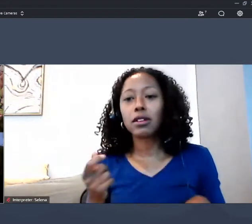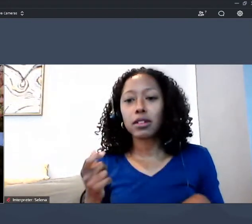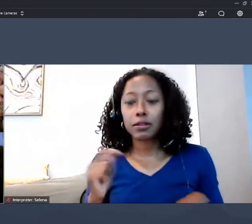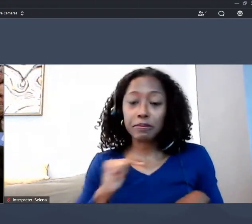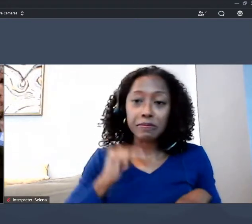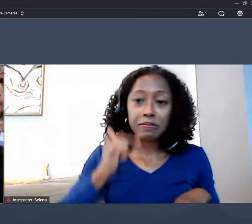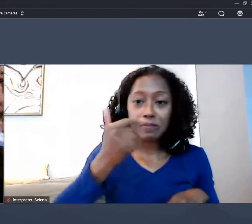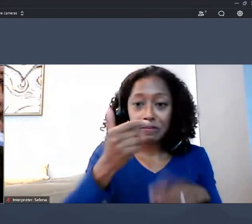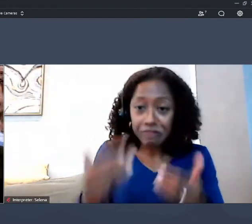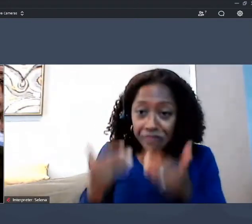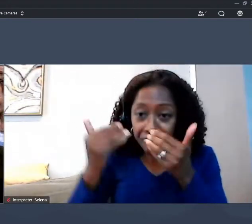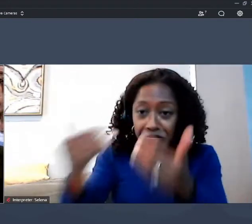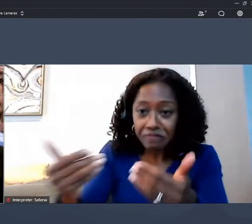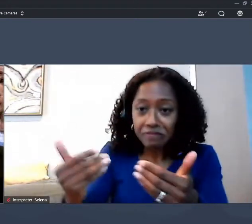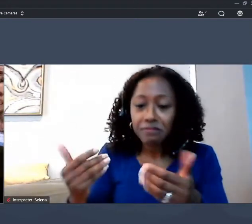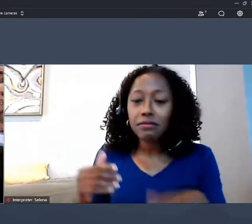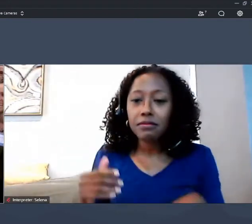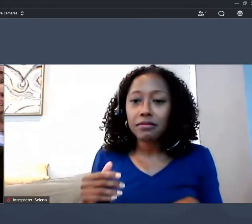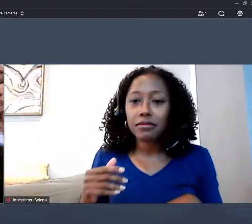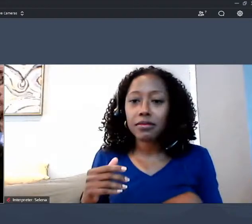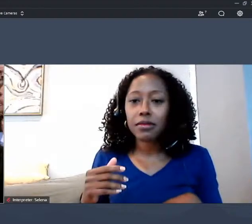Hey. Rachel, on behalf.